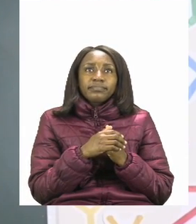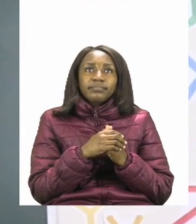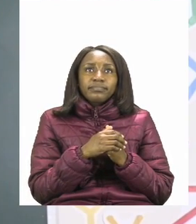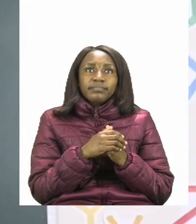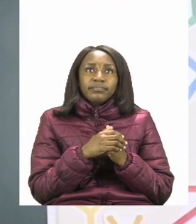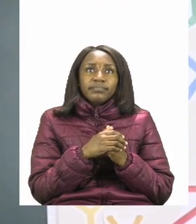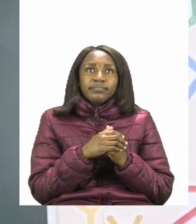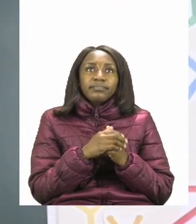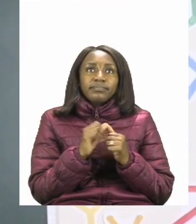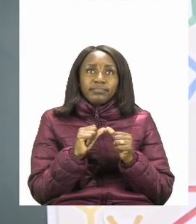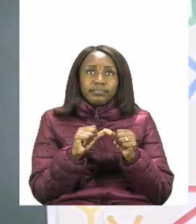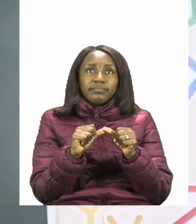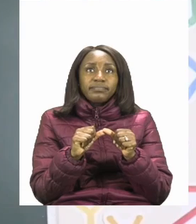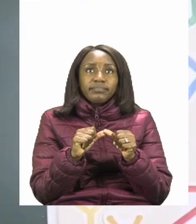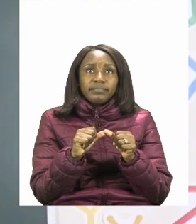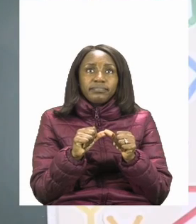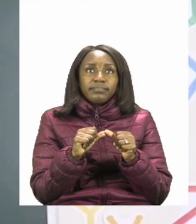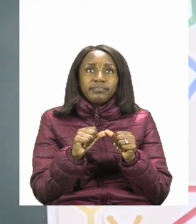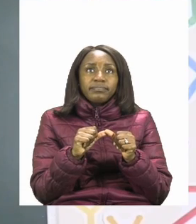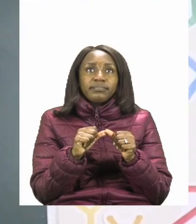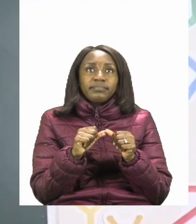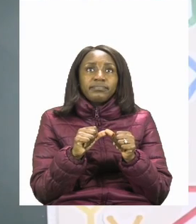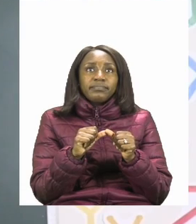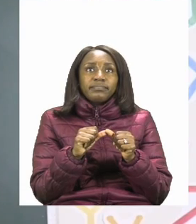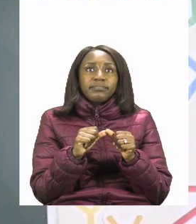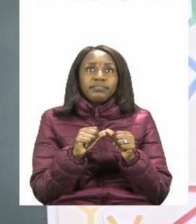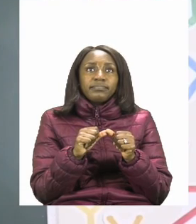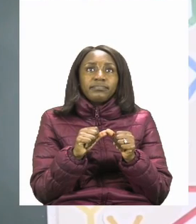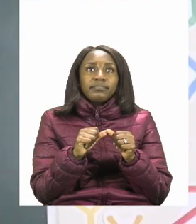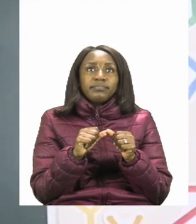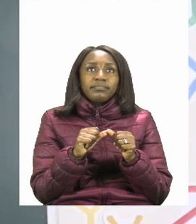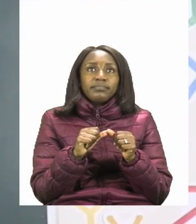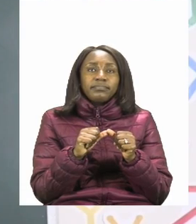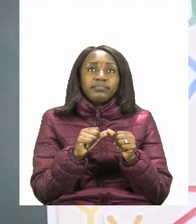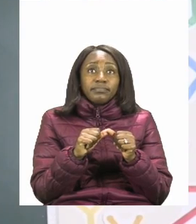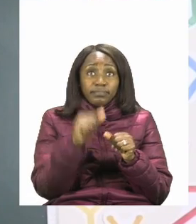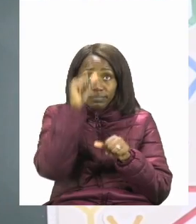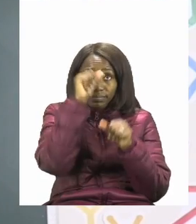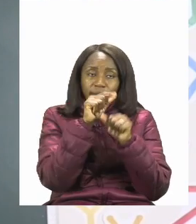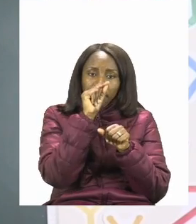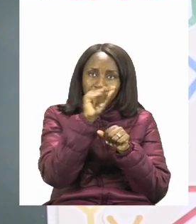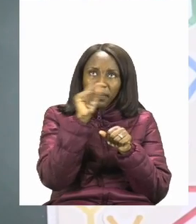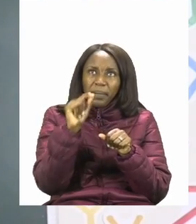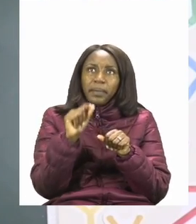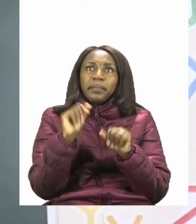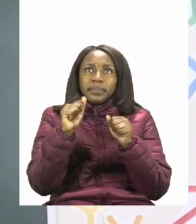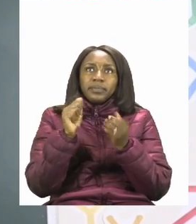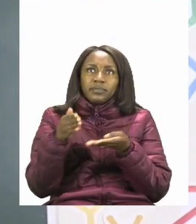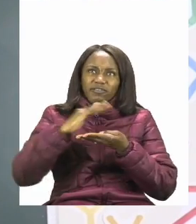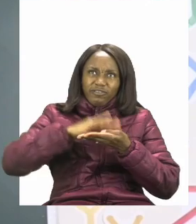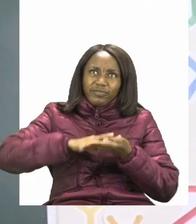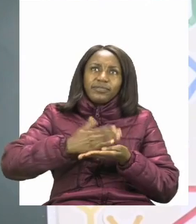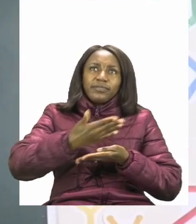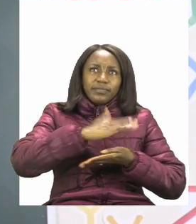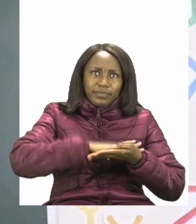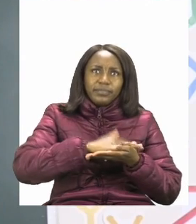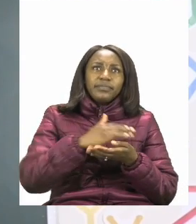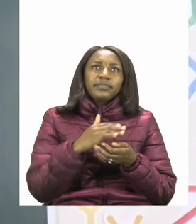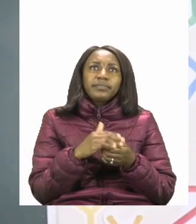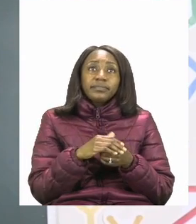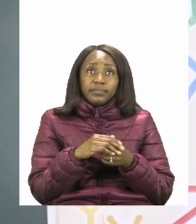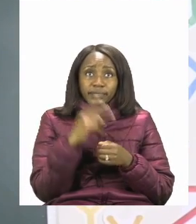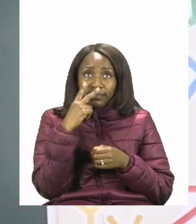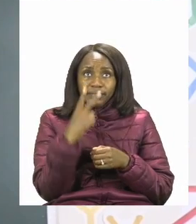to the other dotted lines. Don't forget to fold the ones that are inside as well, like